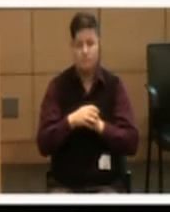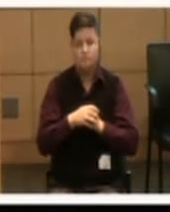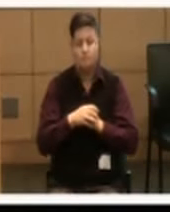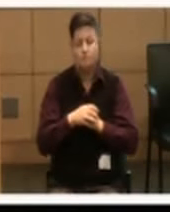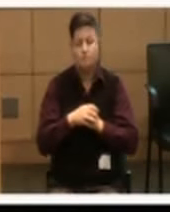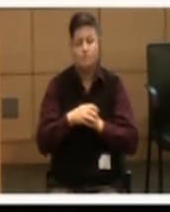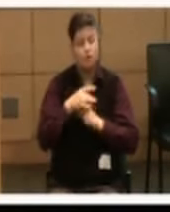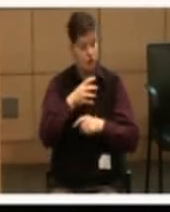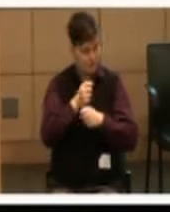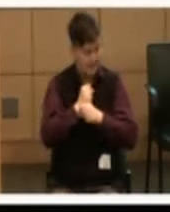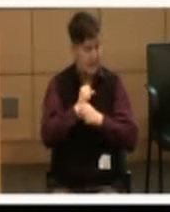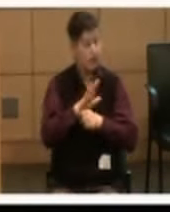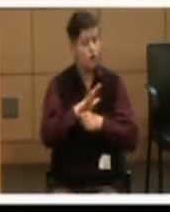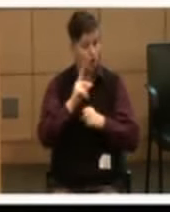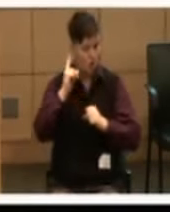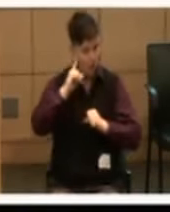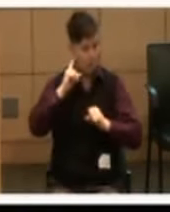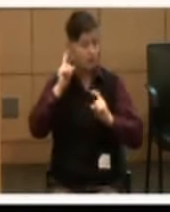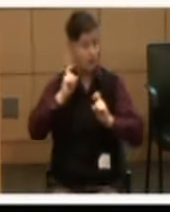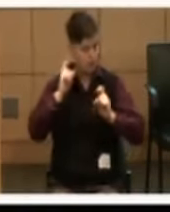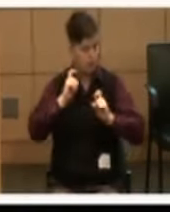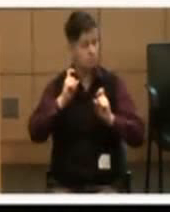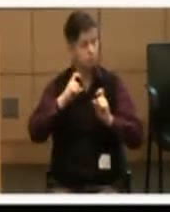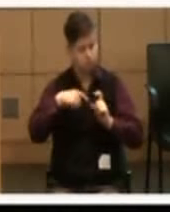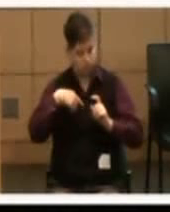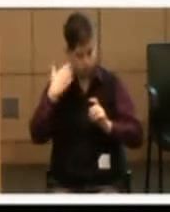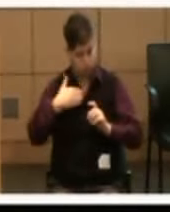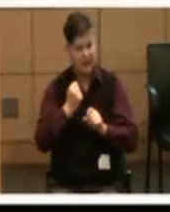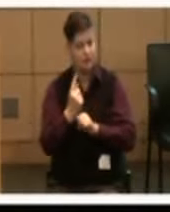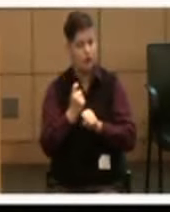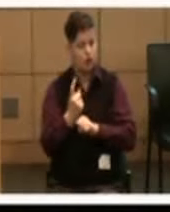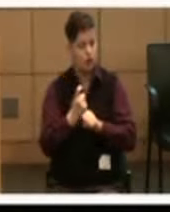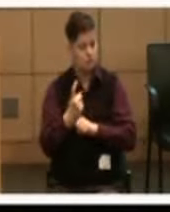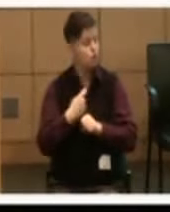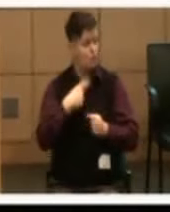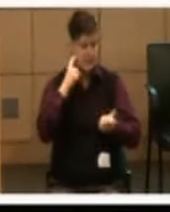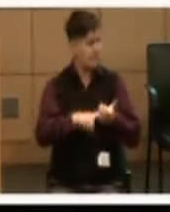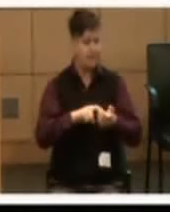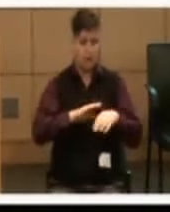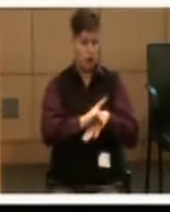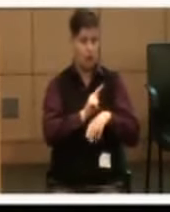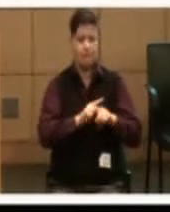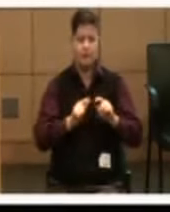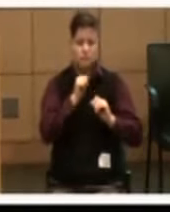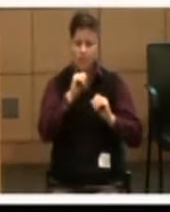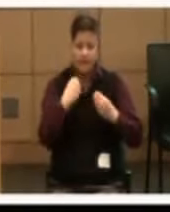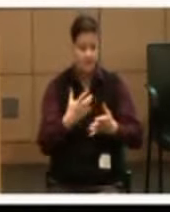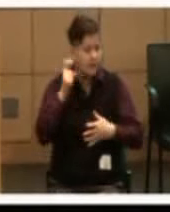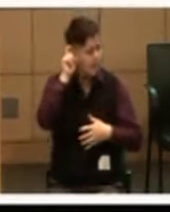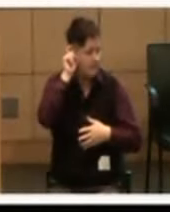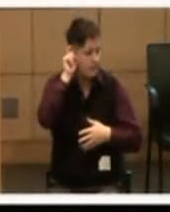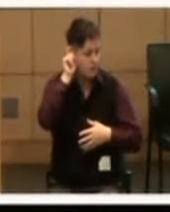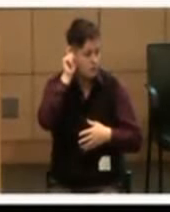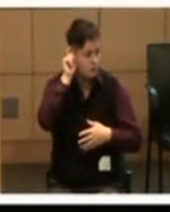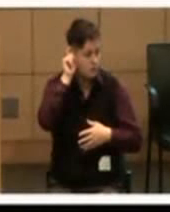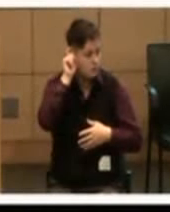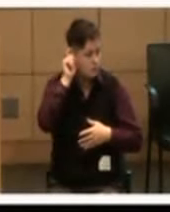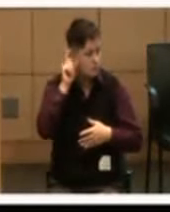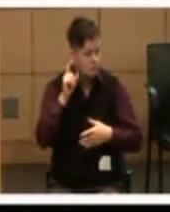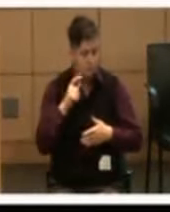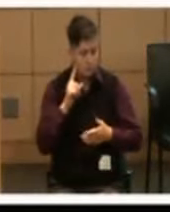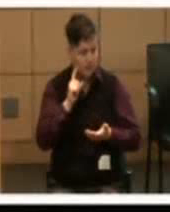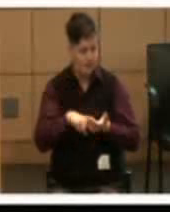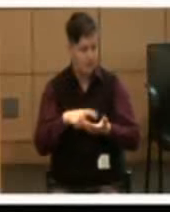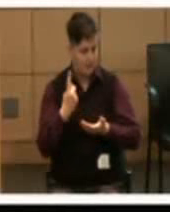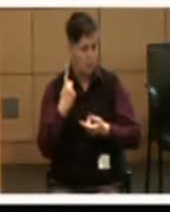audiologic monitoring yearly. She'd been identified at birth with this hearing loss, but was not fit with amplification at the time.